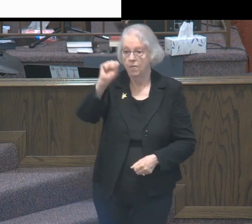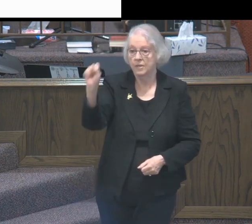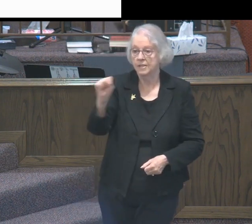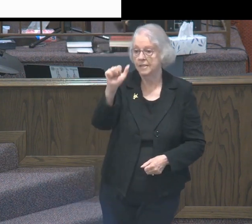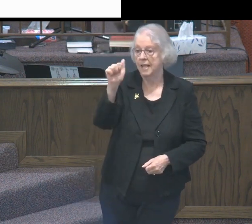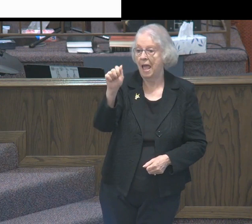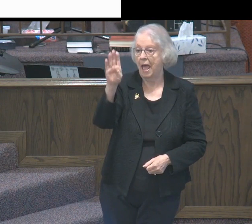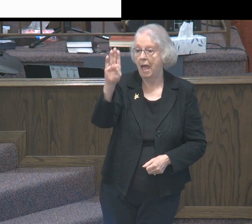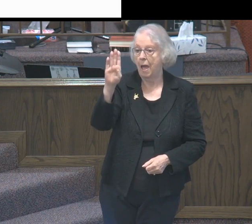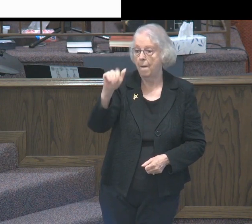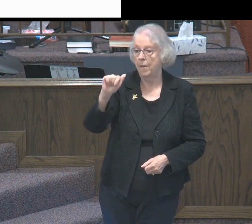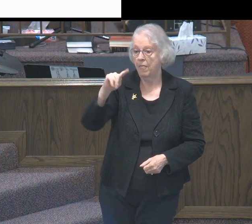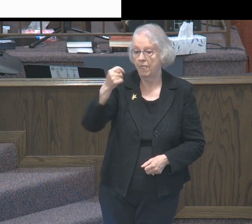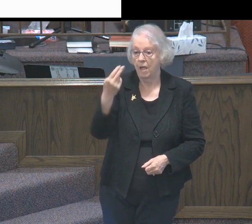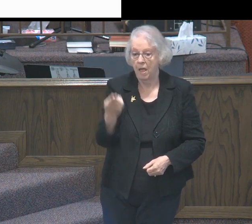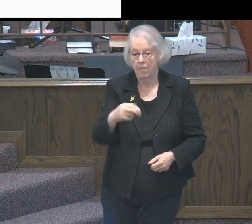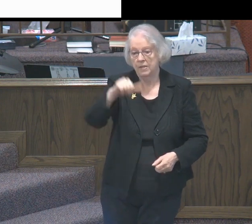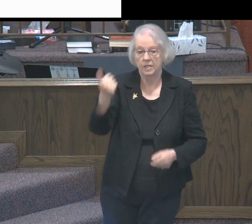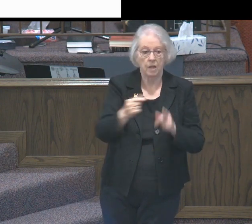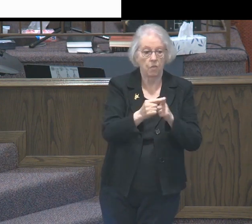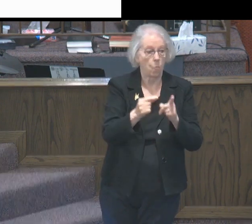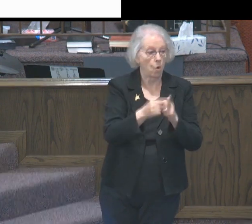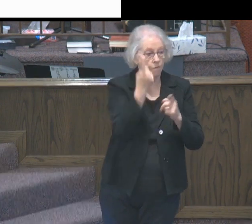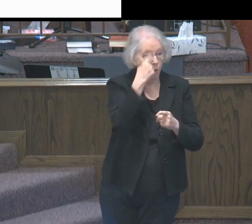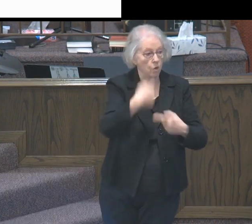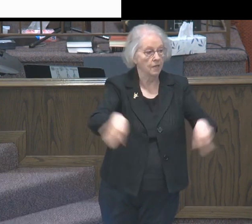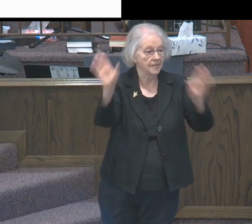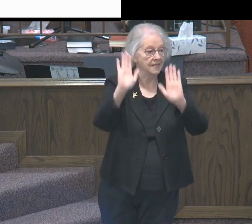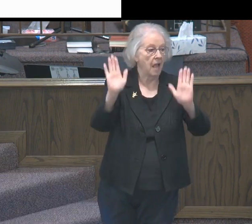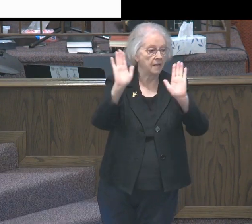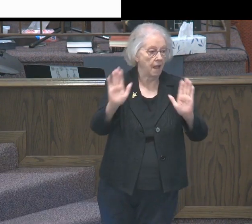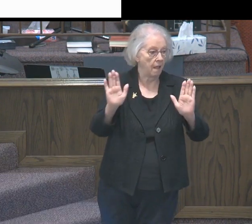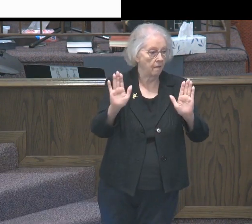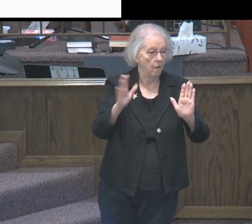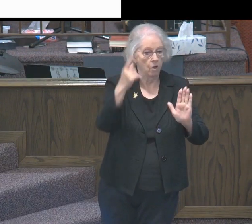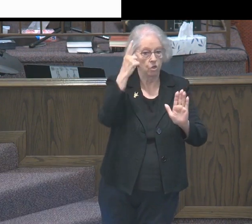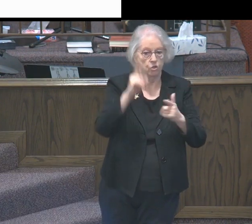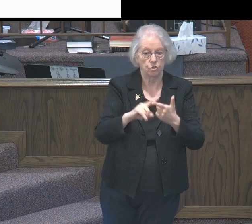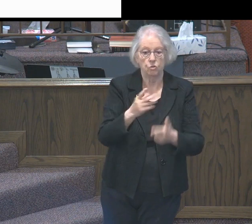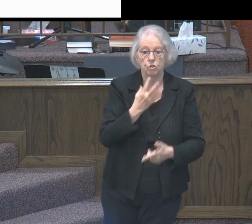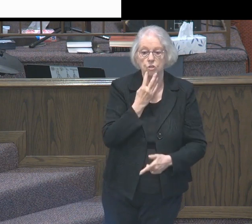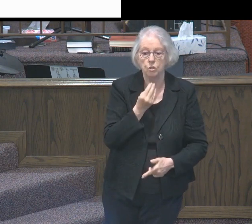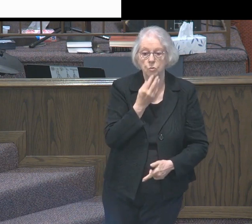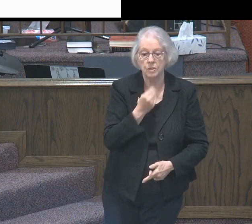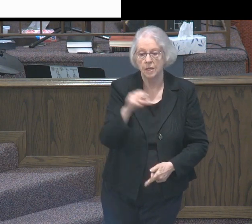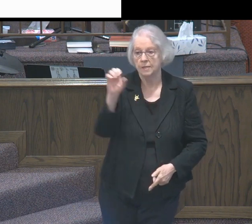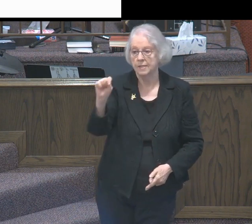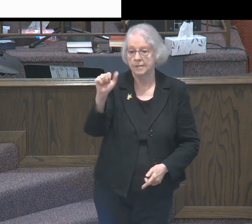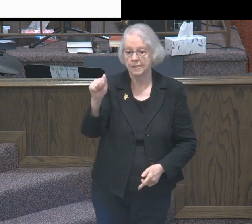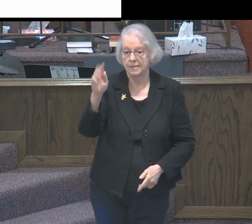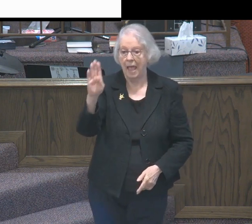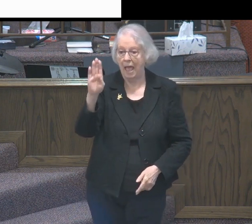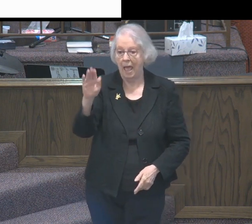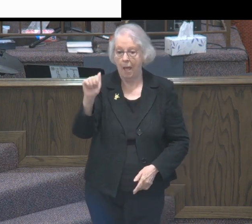do all your work, and on the seventh is set apart for the Lord. Well, the scribes, then they had to decide what's work.